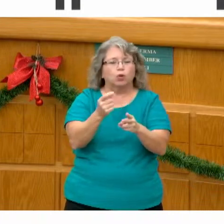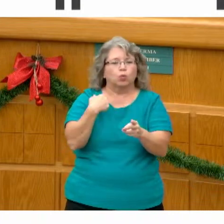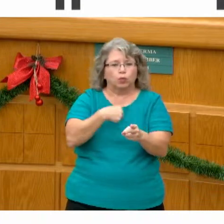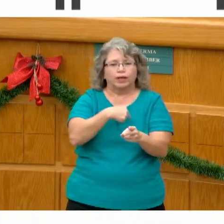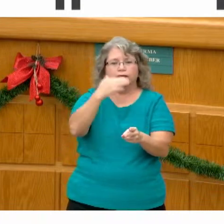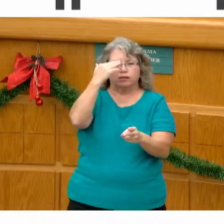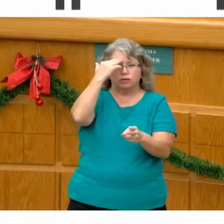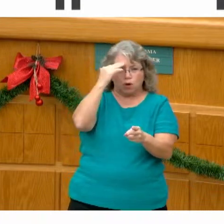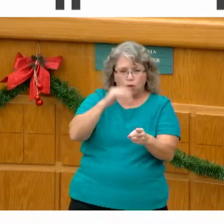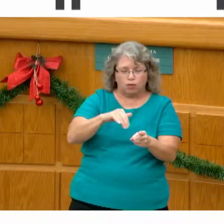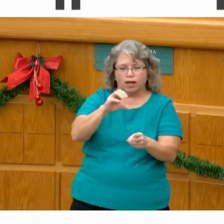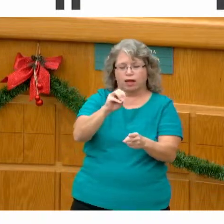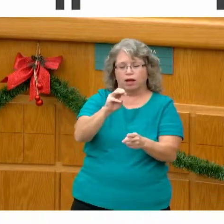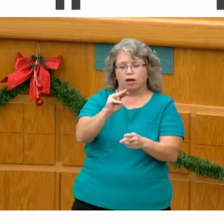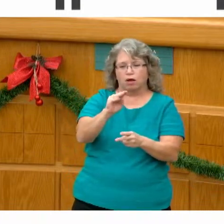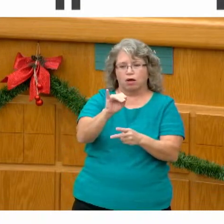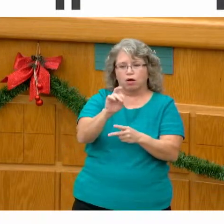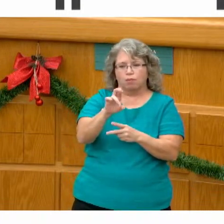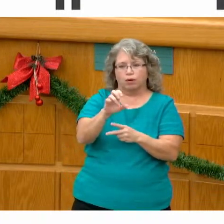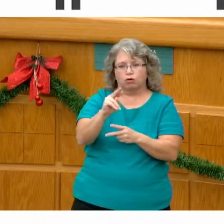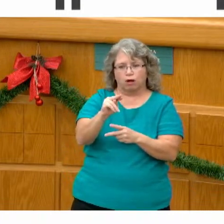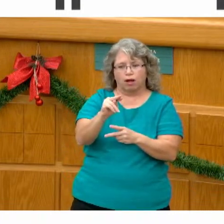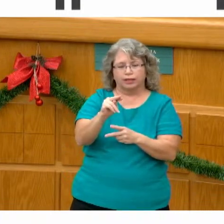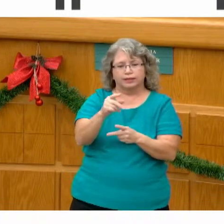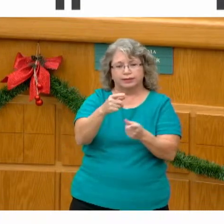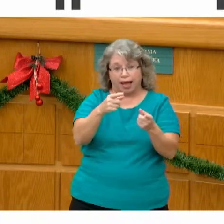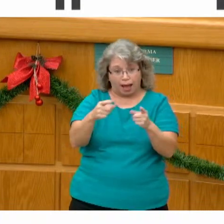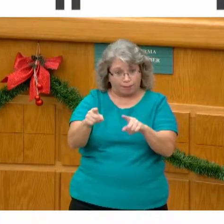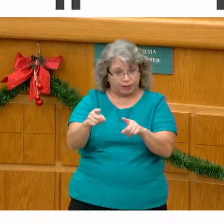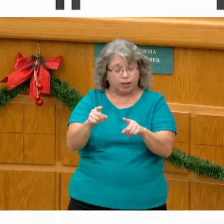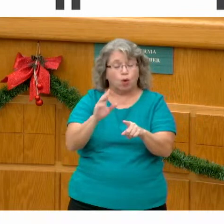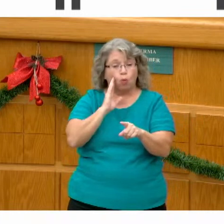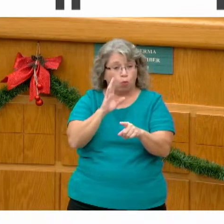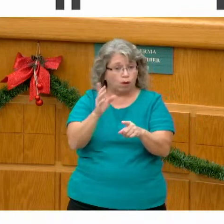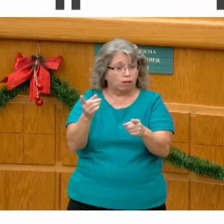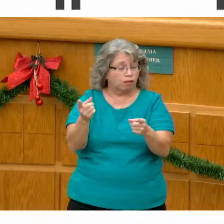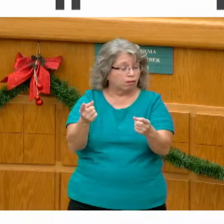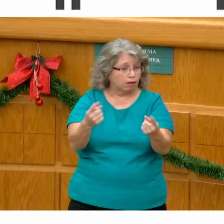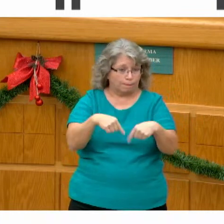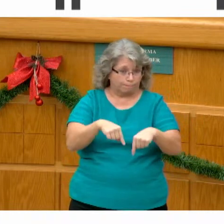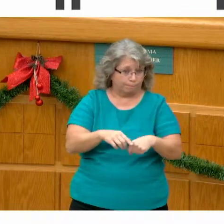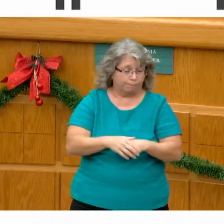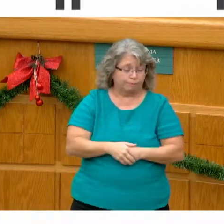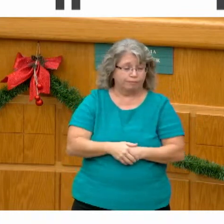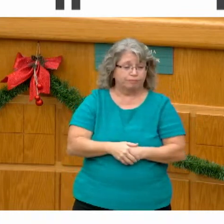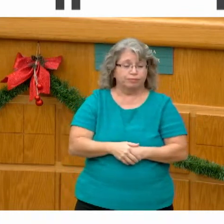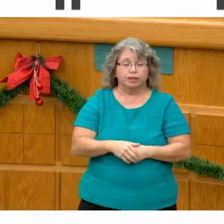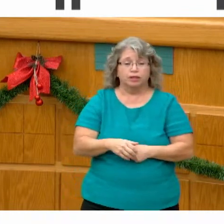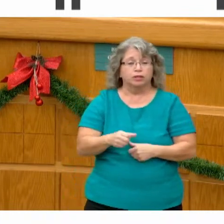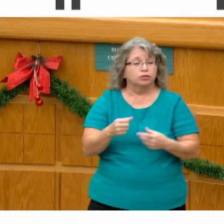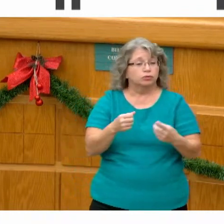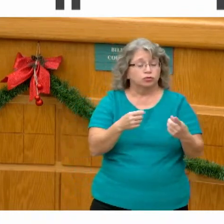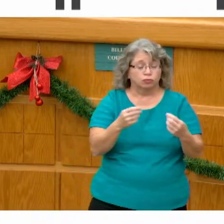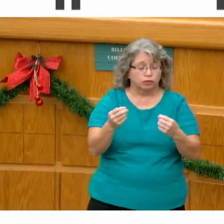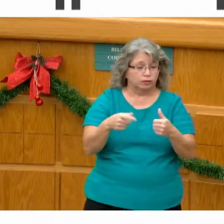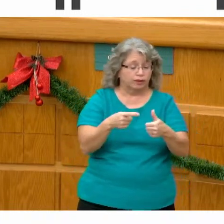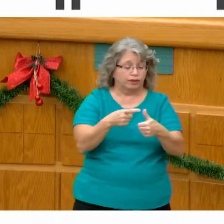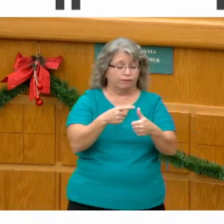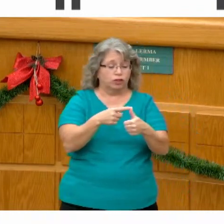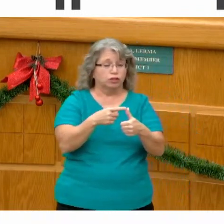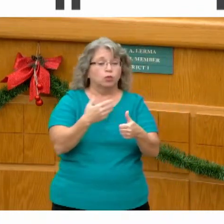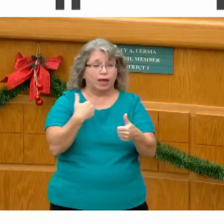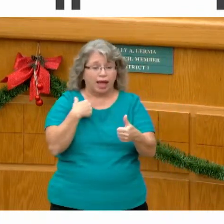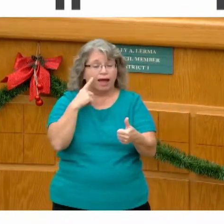coming, but what does that mean ultimately? So first, there's evidence mounting that Omicron infections are